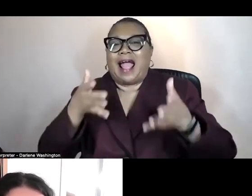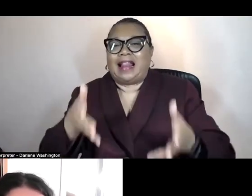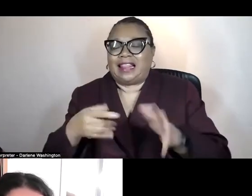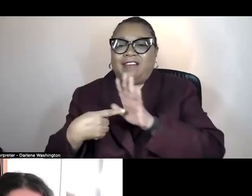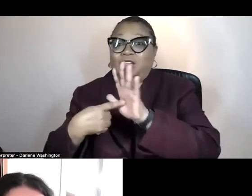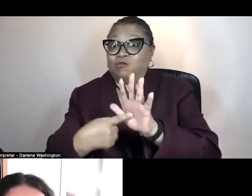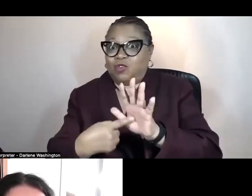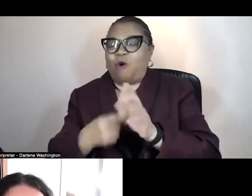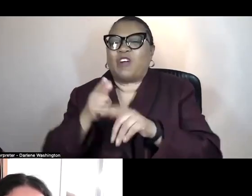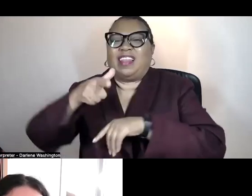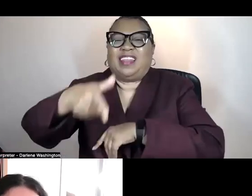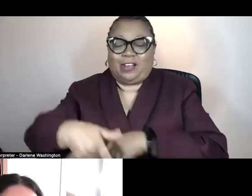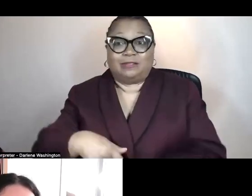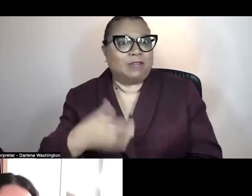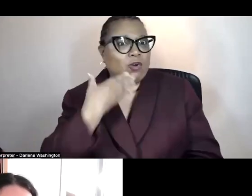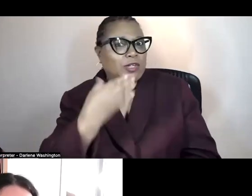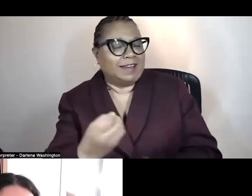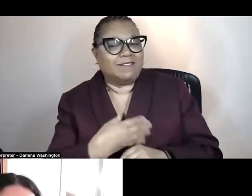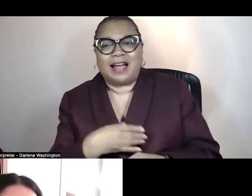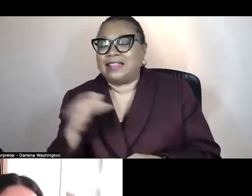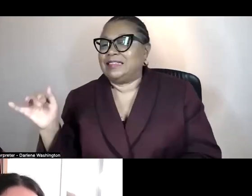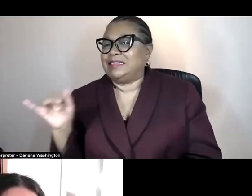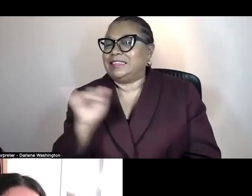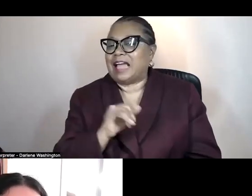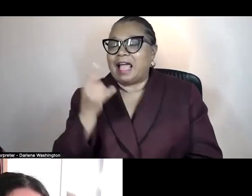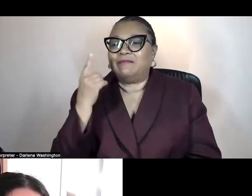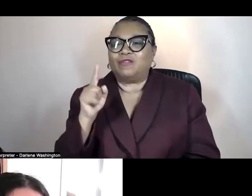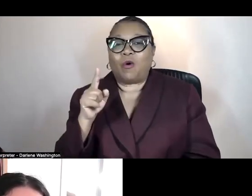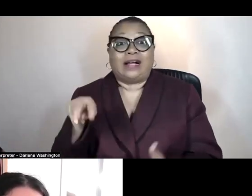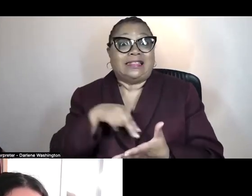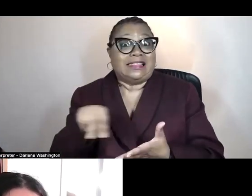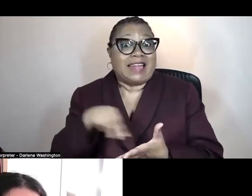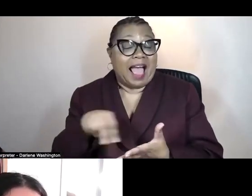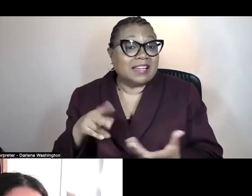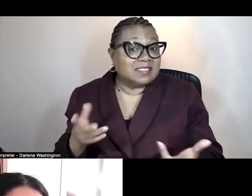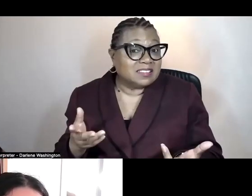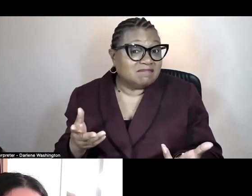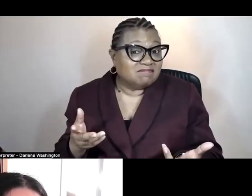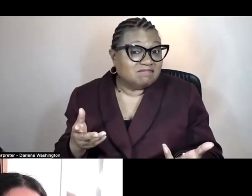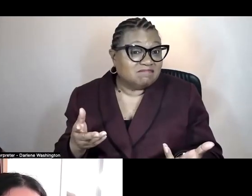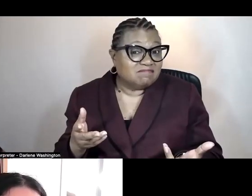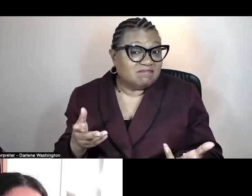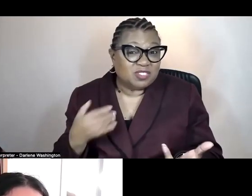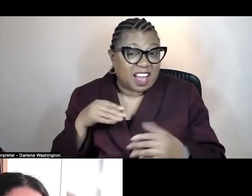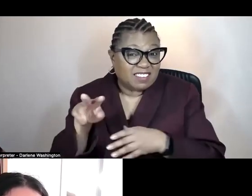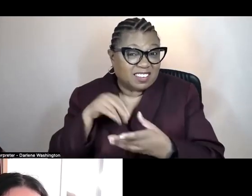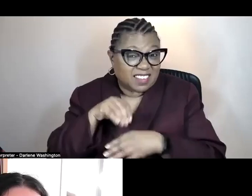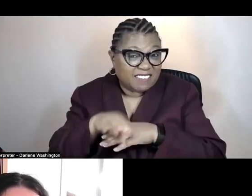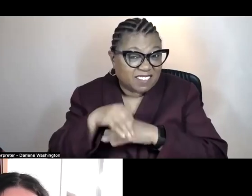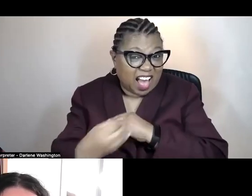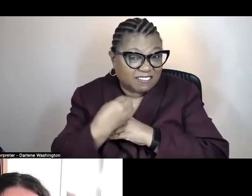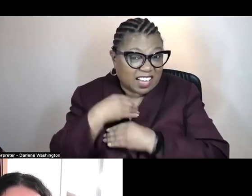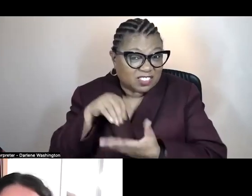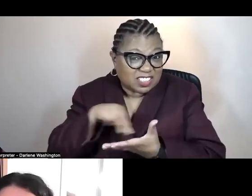for after. That's great advice. And similarly for dance, it could just be, do you have advice for dance